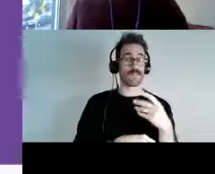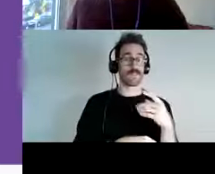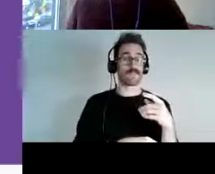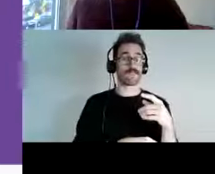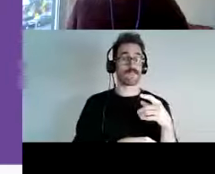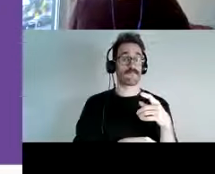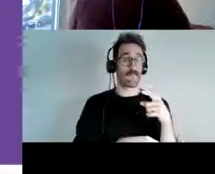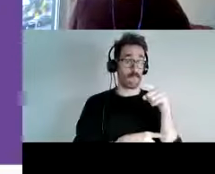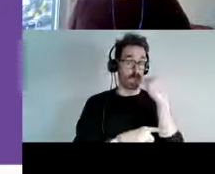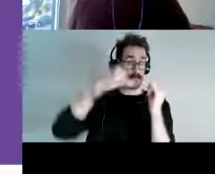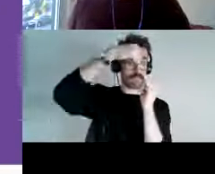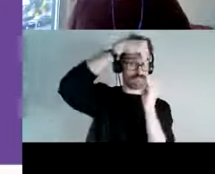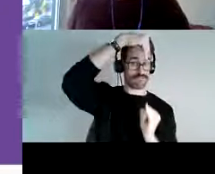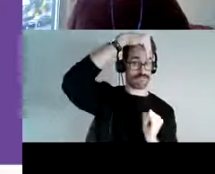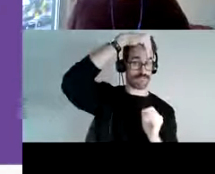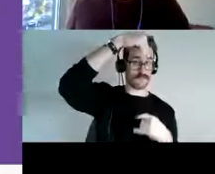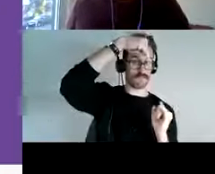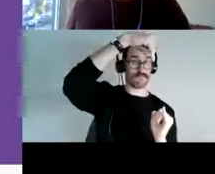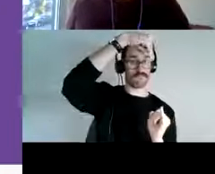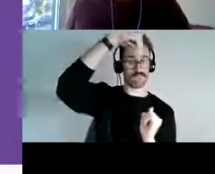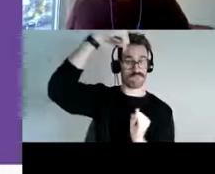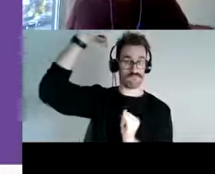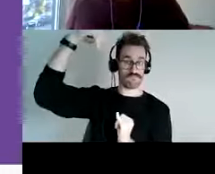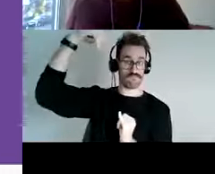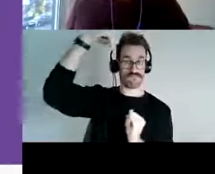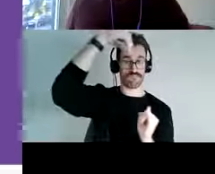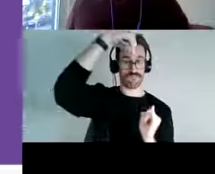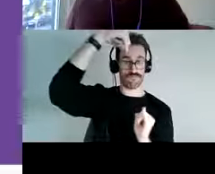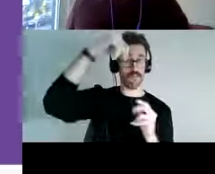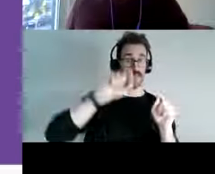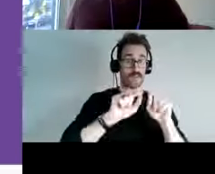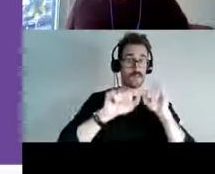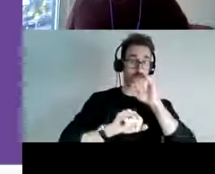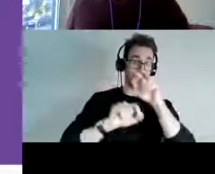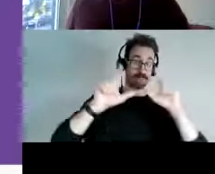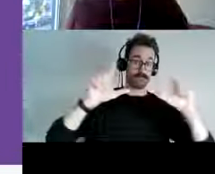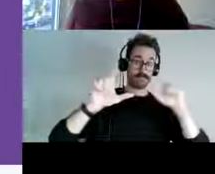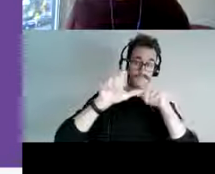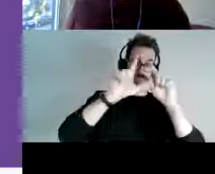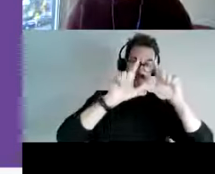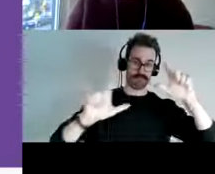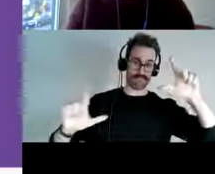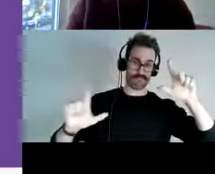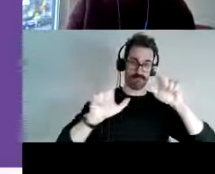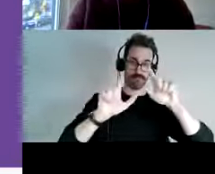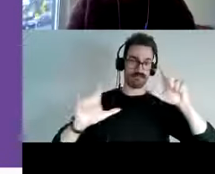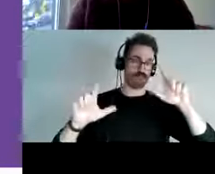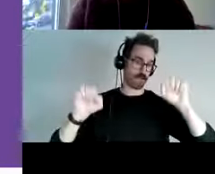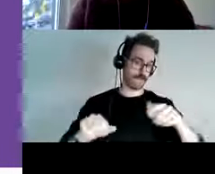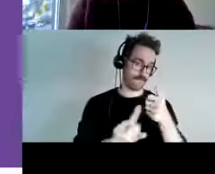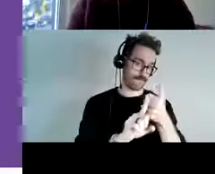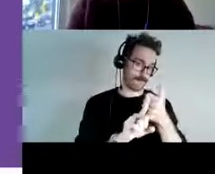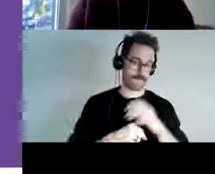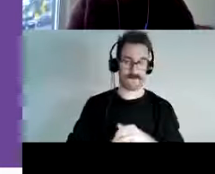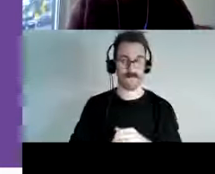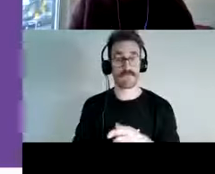black line on the left side of the box larger to make that image larger for yourself. The